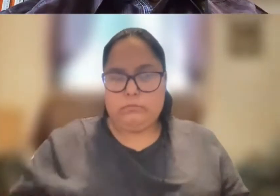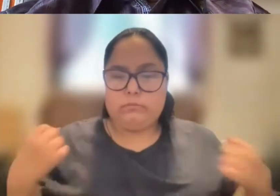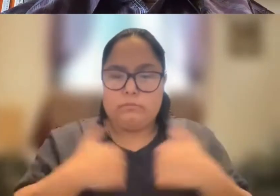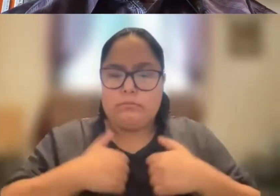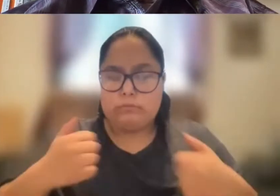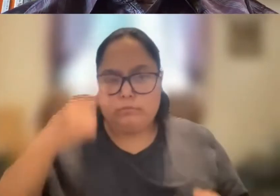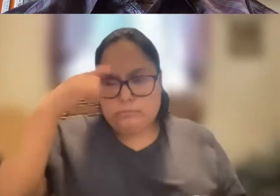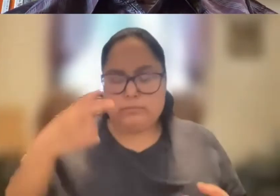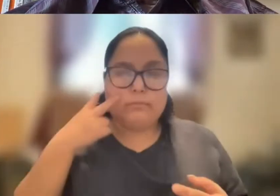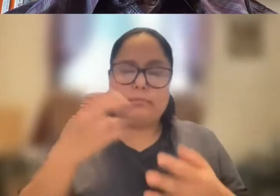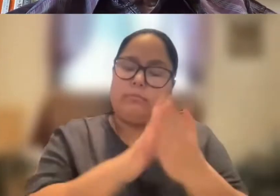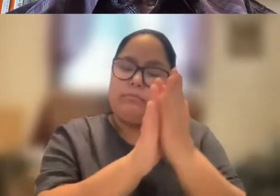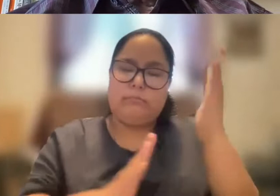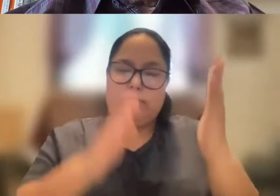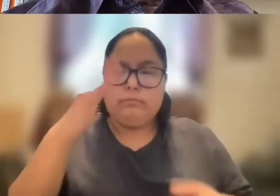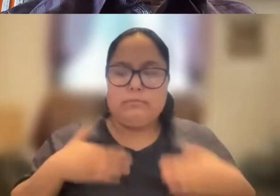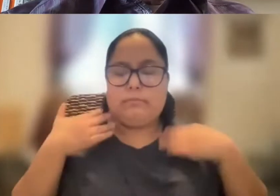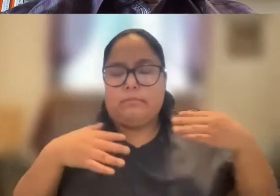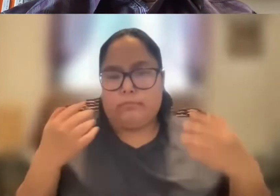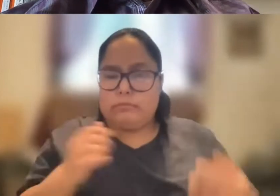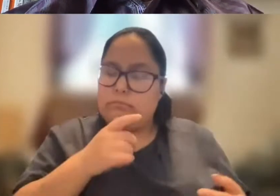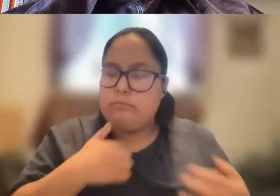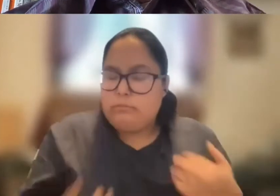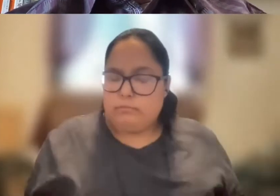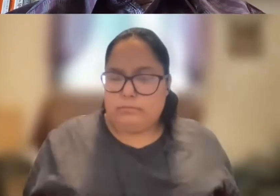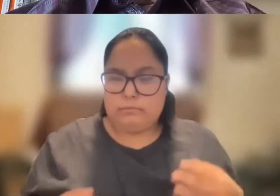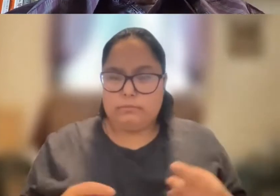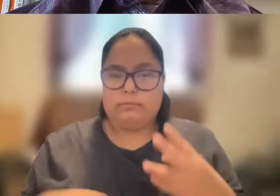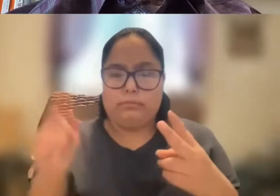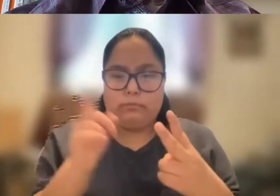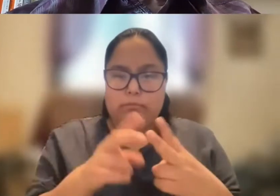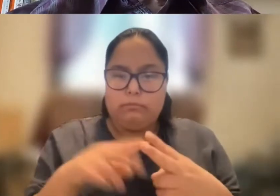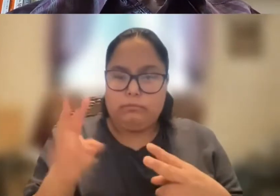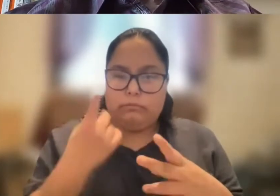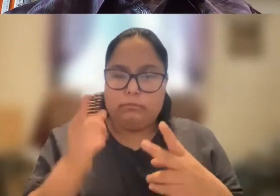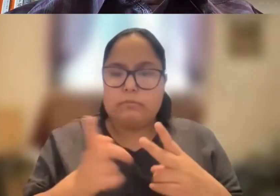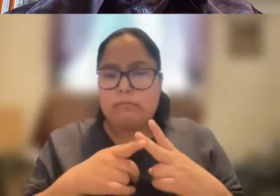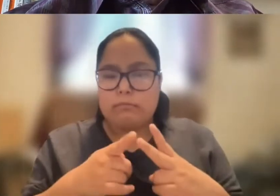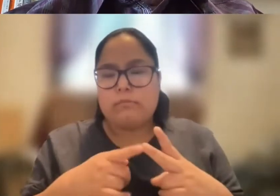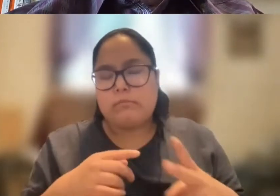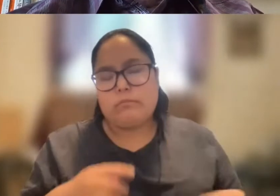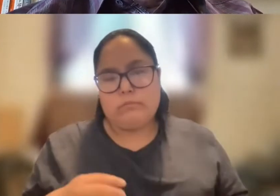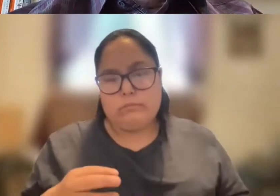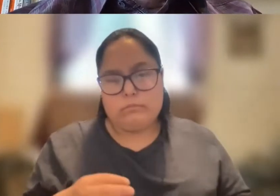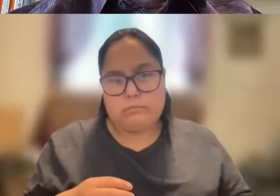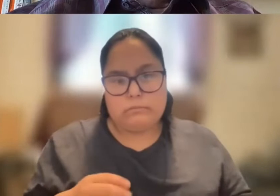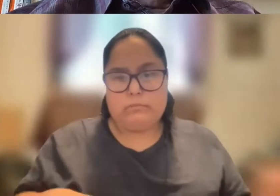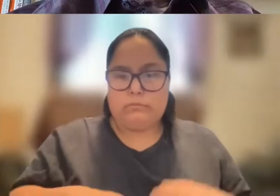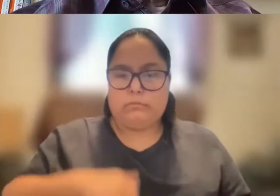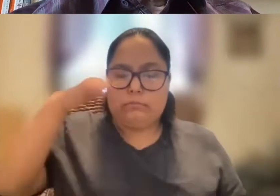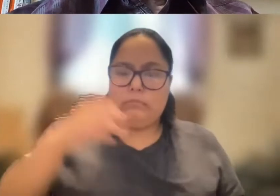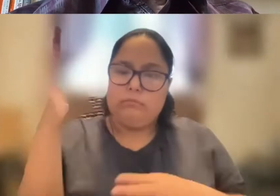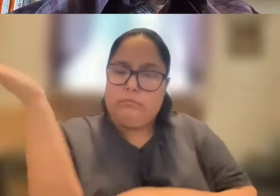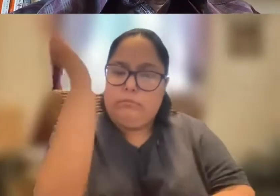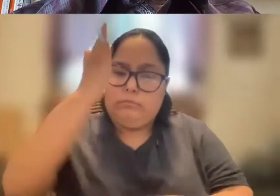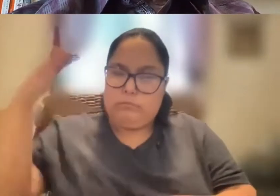uniform and look in the mirror and be really happy with who I was. The second moment was when we raised the pride flag